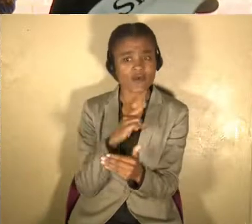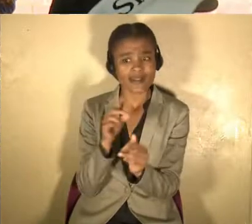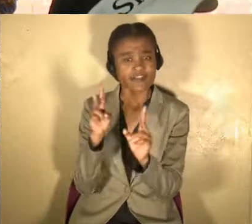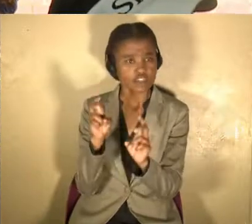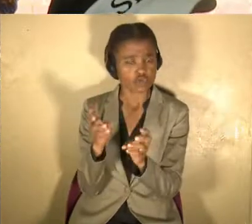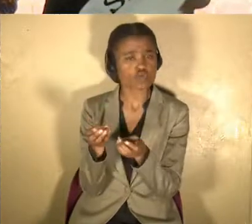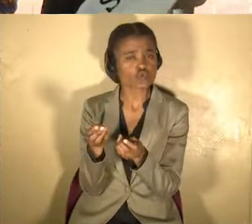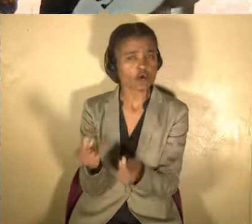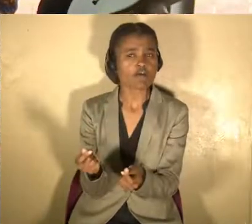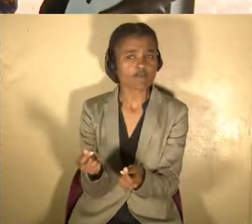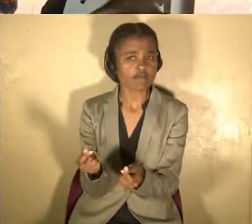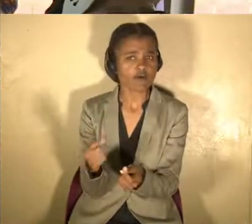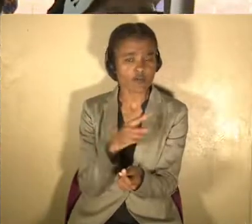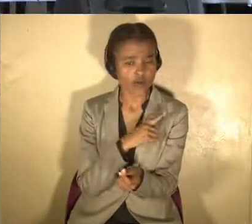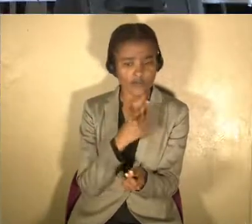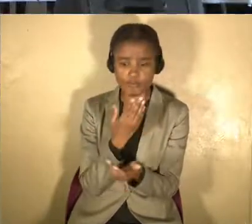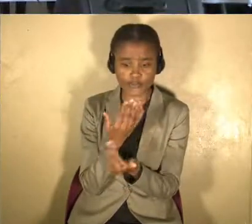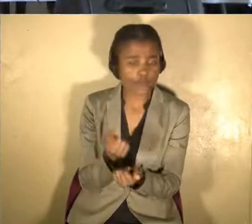Thank you.